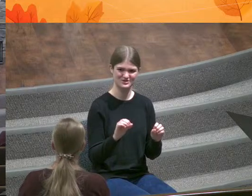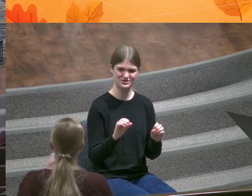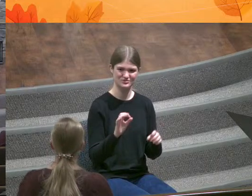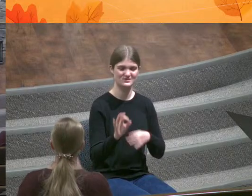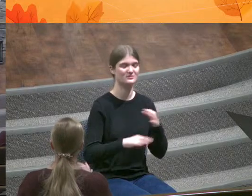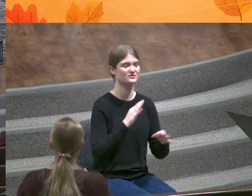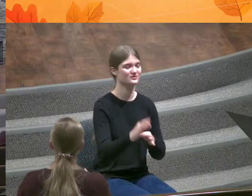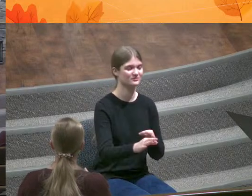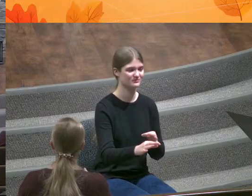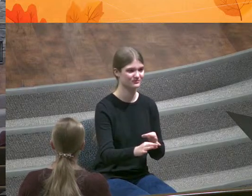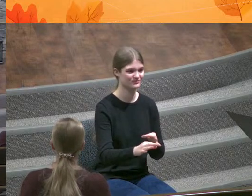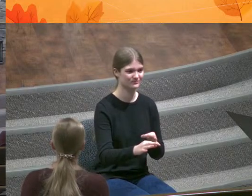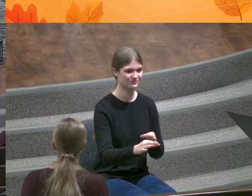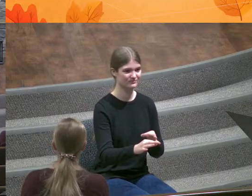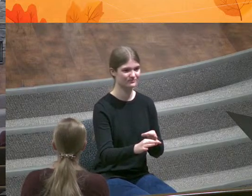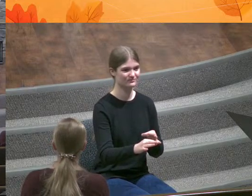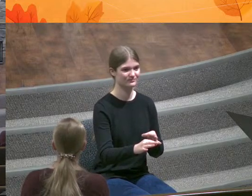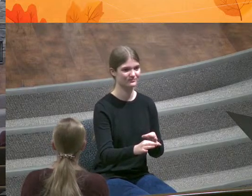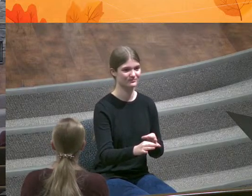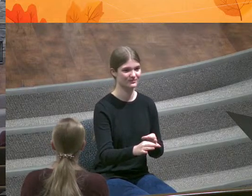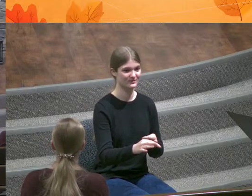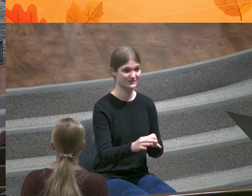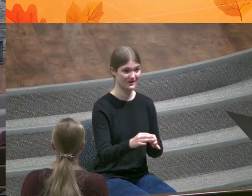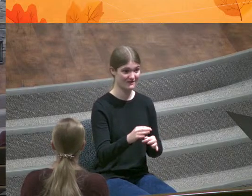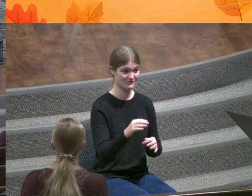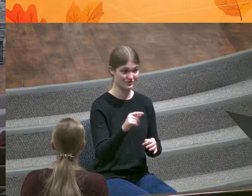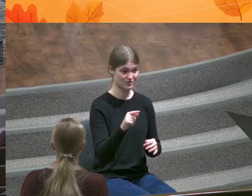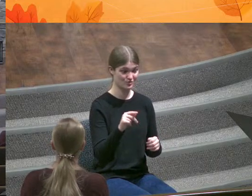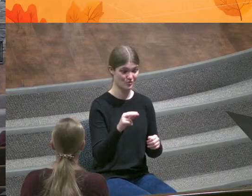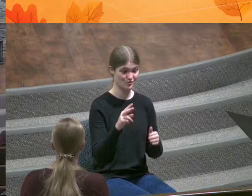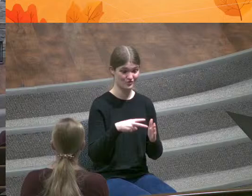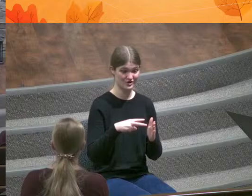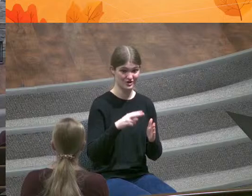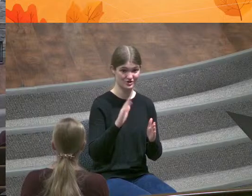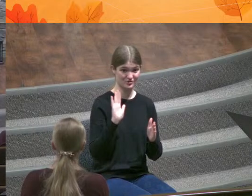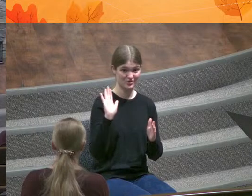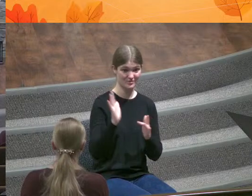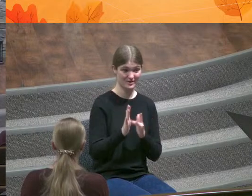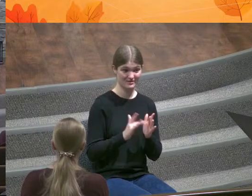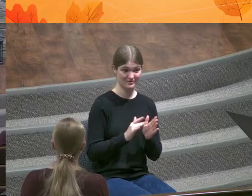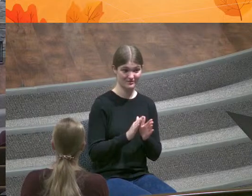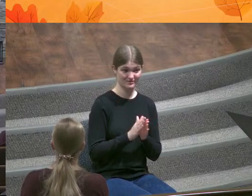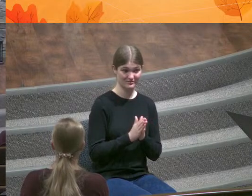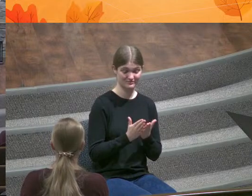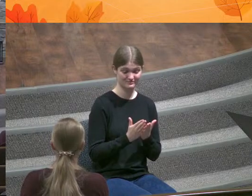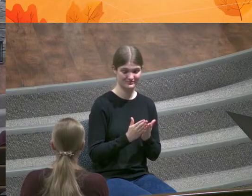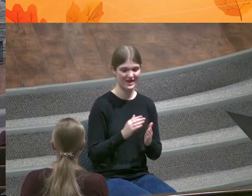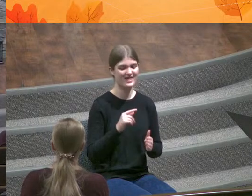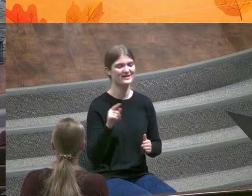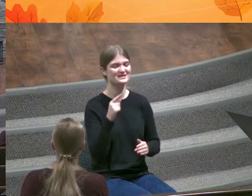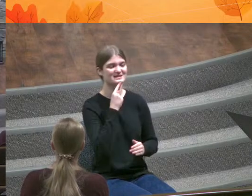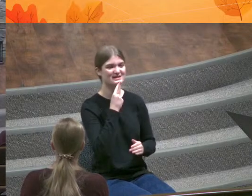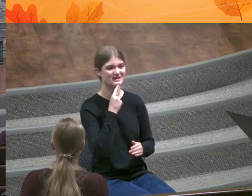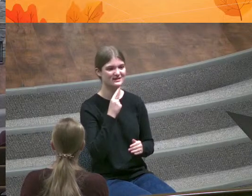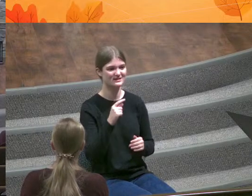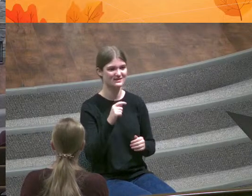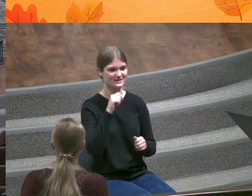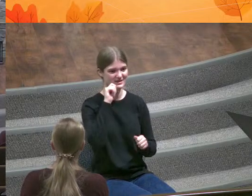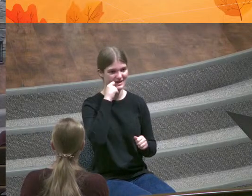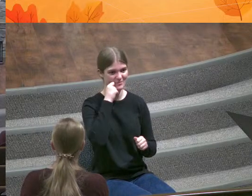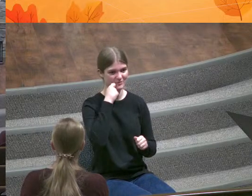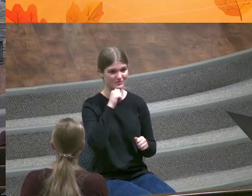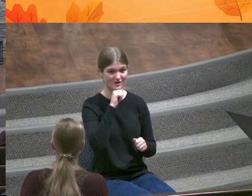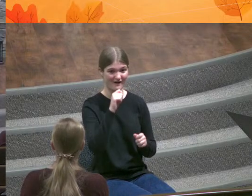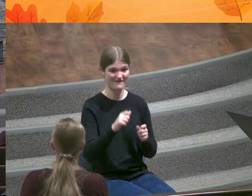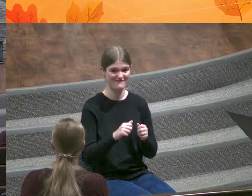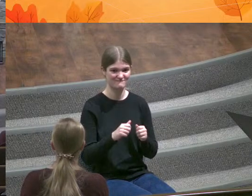Bible? This is one of my better ones now. They say the apple doesn't fall far from the tree. I don't know. It did.